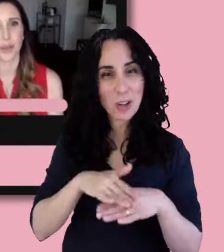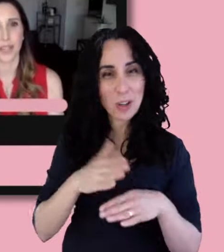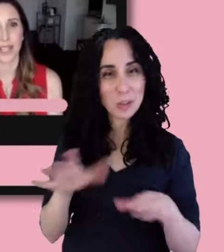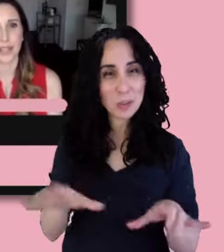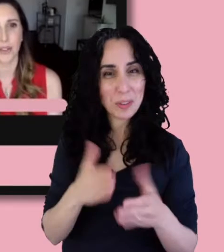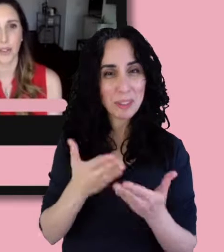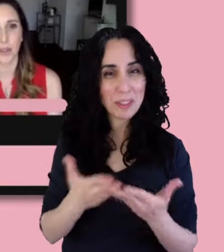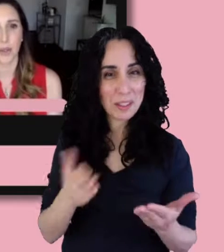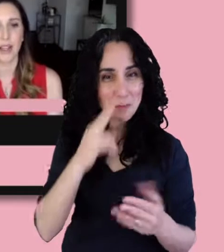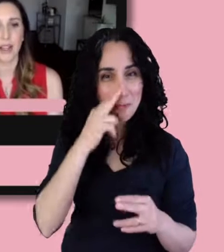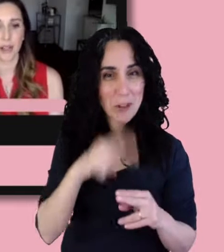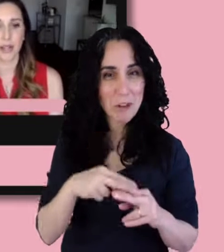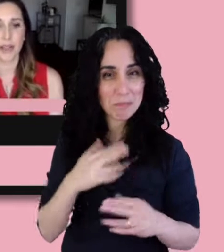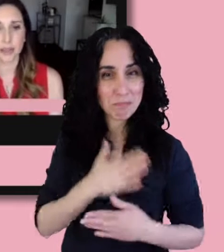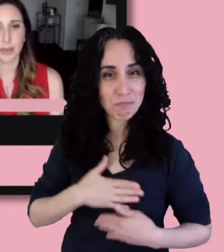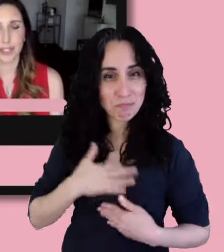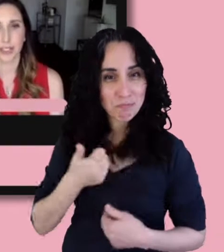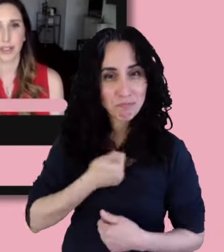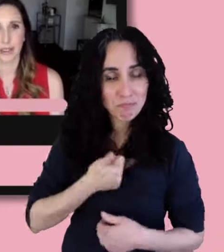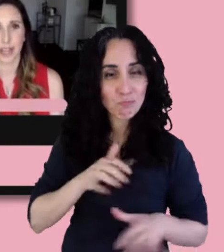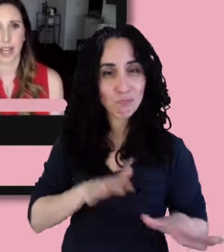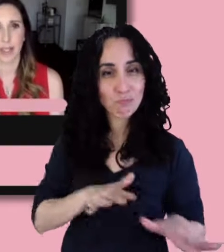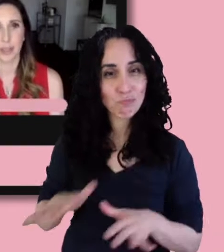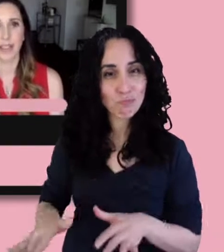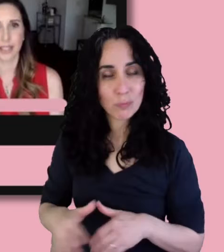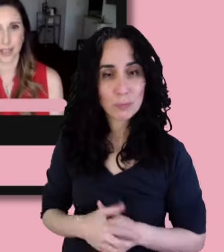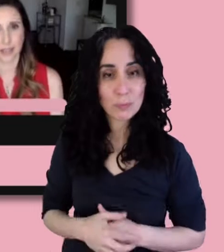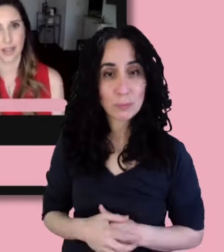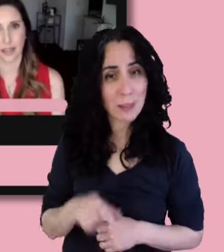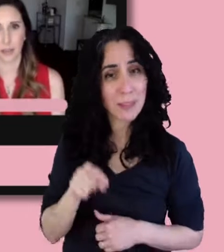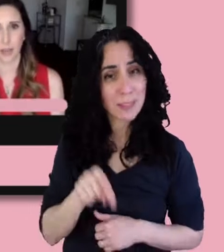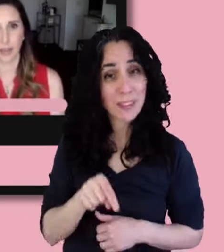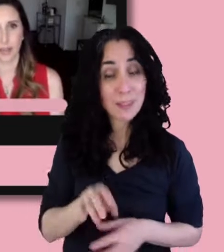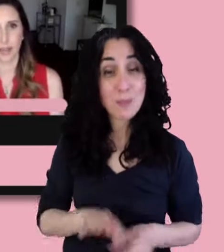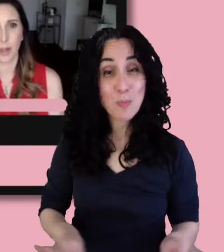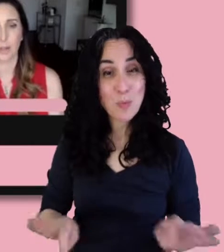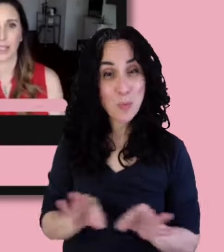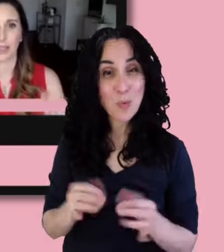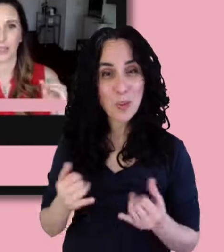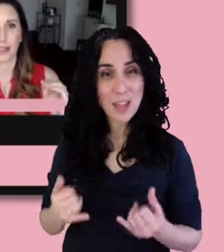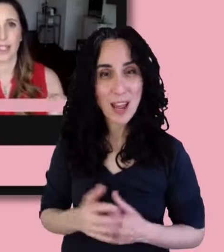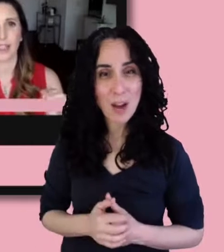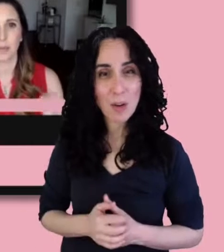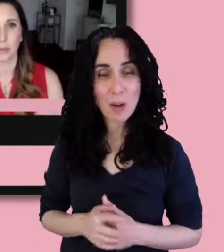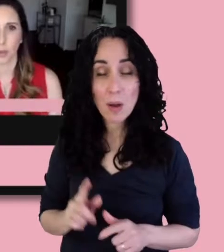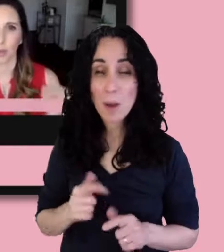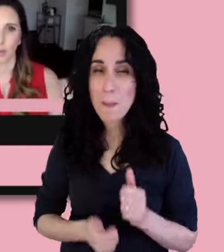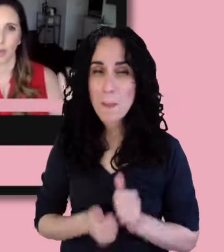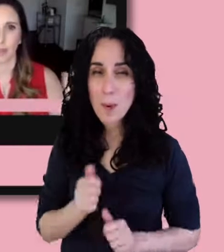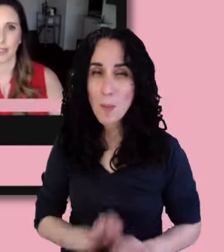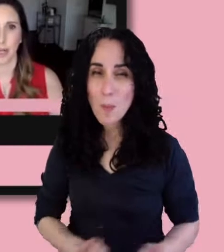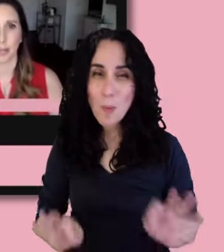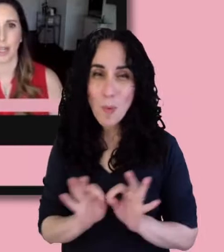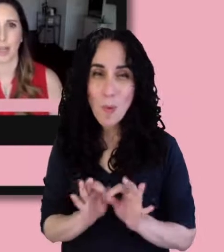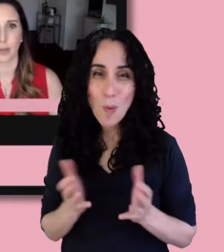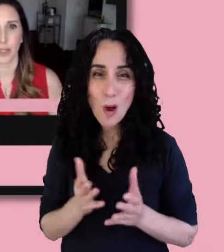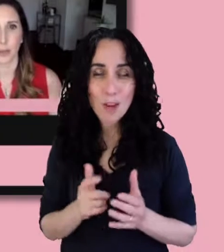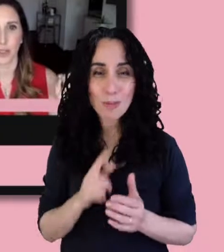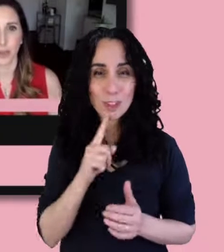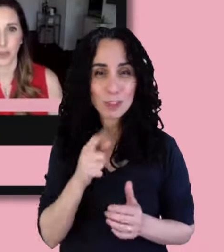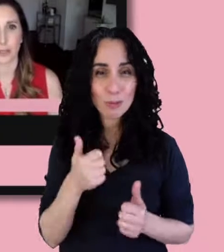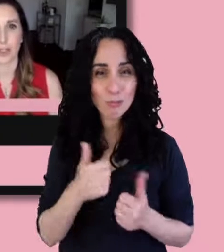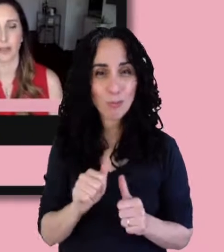things we like to do. In this particular time, yes, that's important, but I think it's more important that we step that up